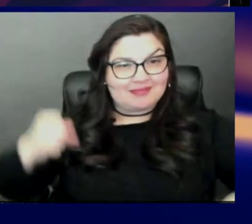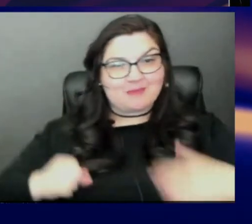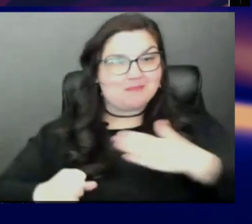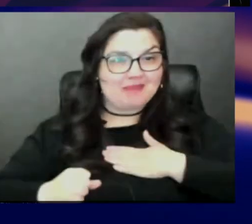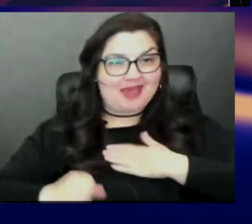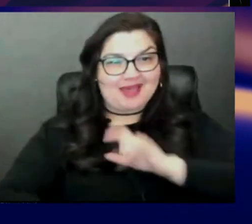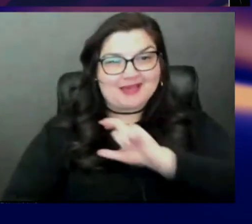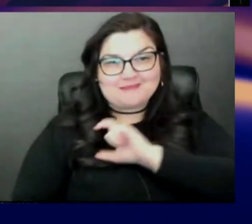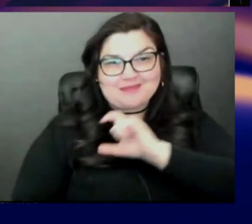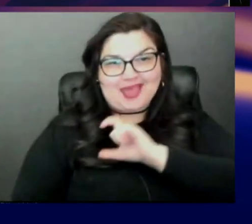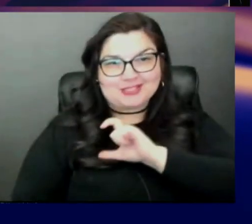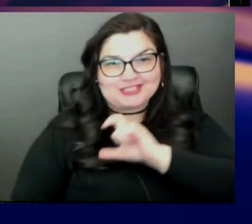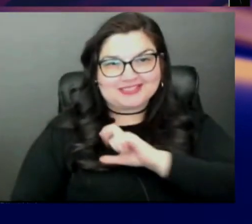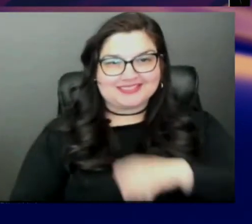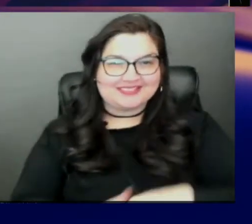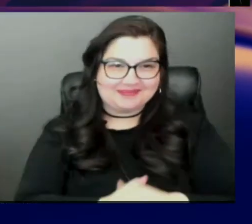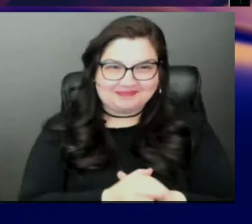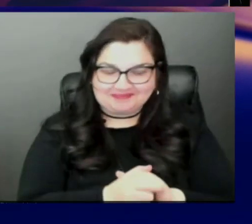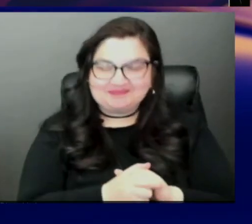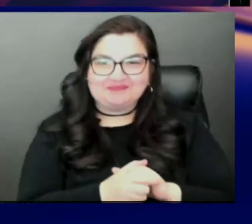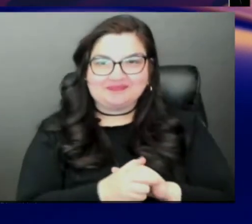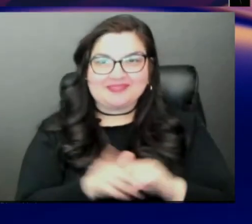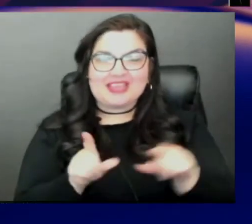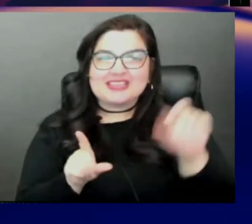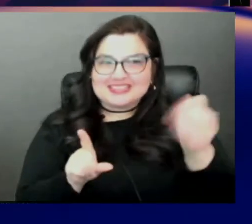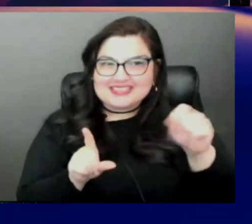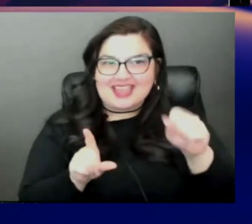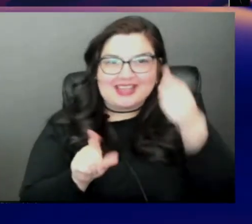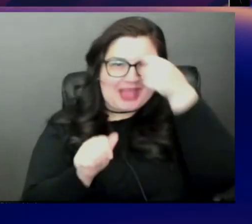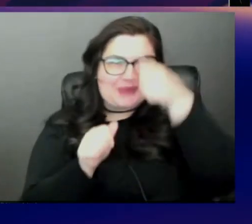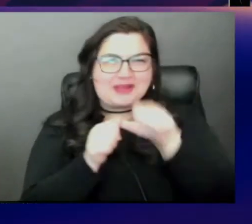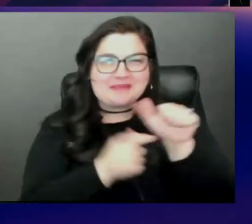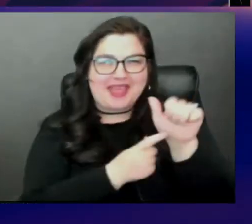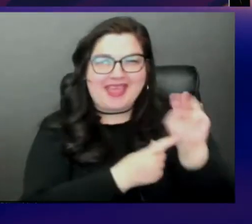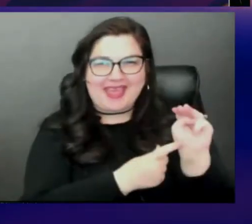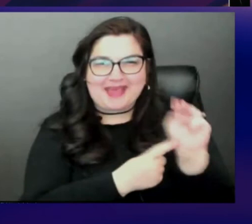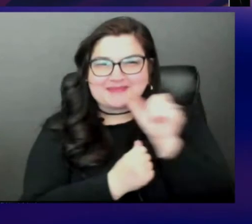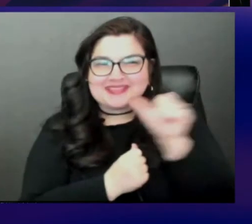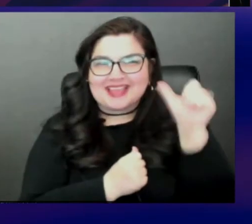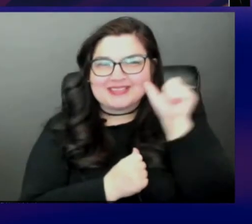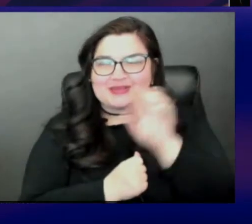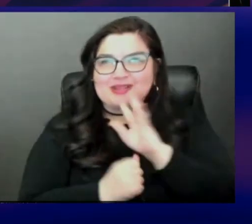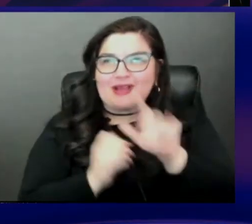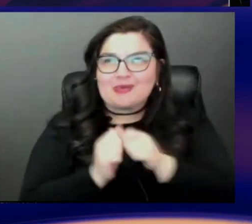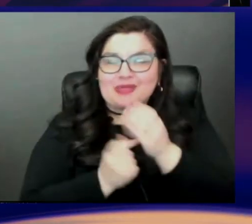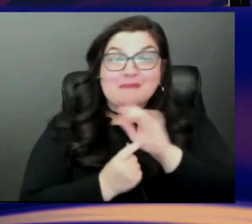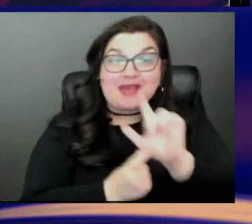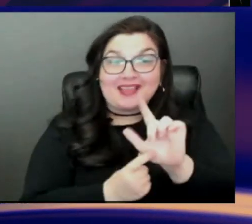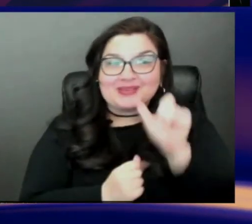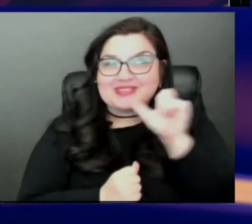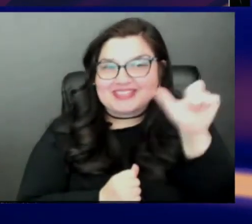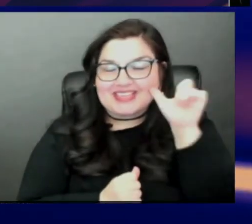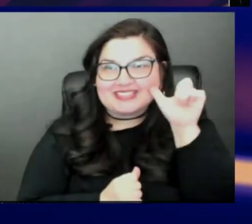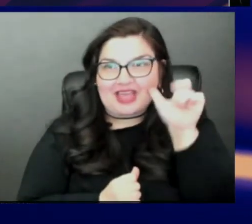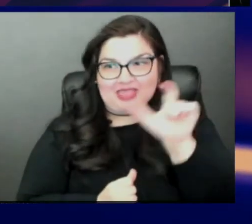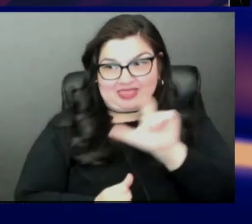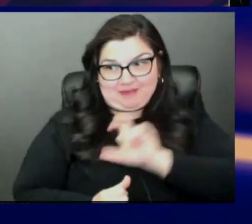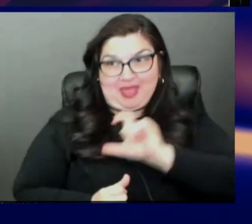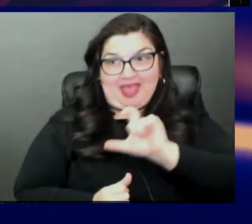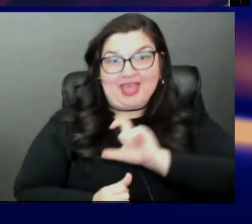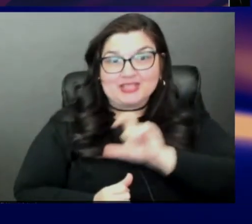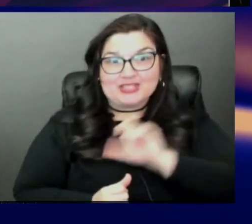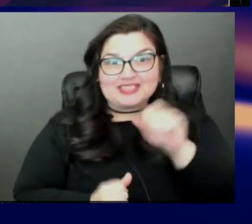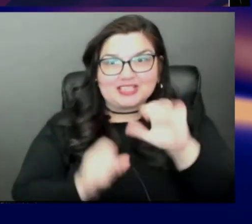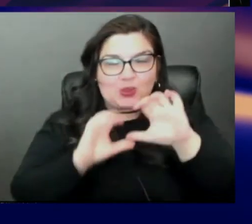Cool. I think one of the cool things that AM said when we were talking about this yesterday with Michael was like, you know, these are badges and the courses are